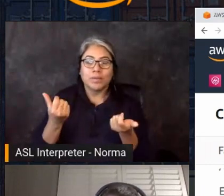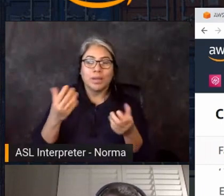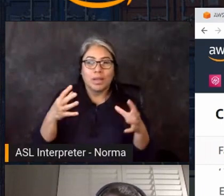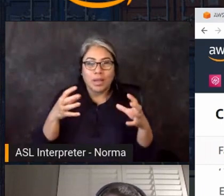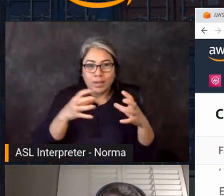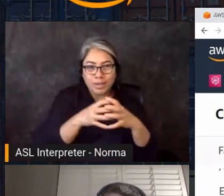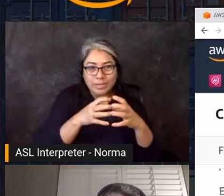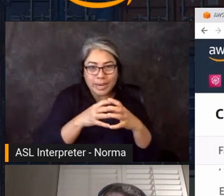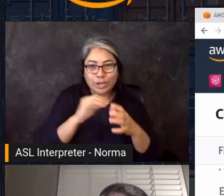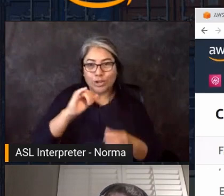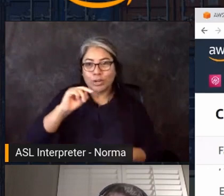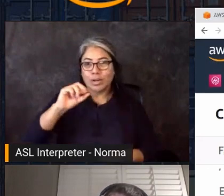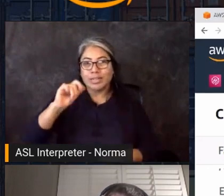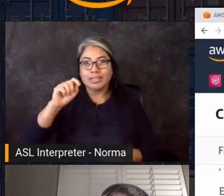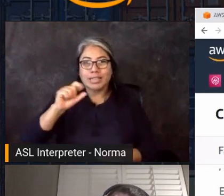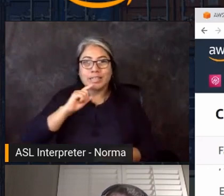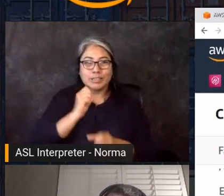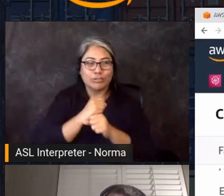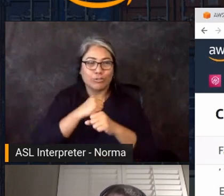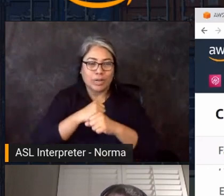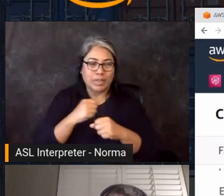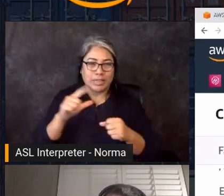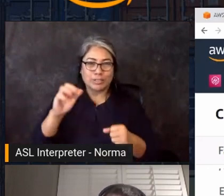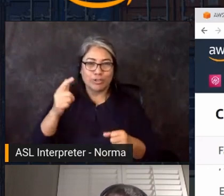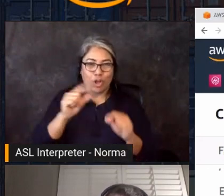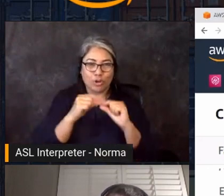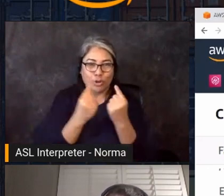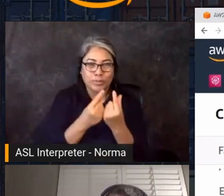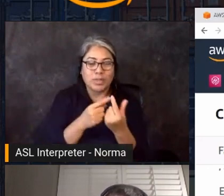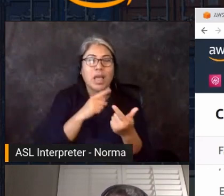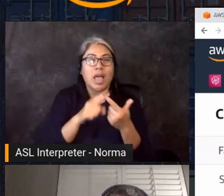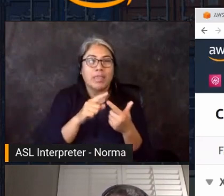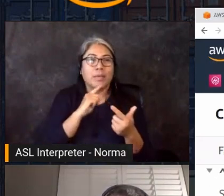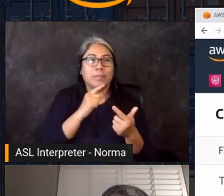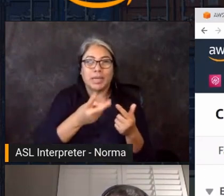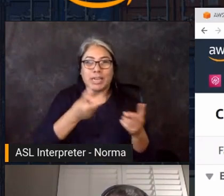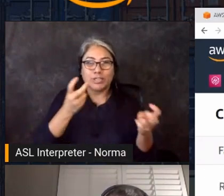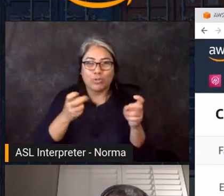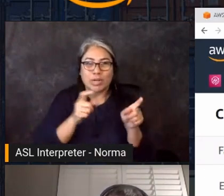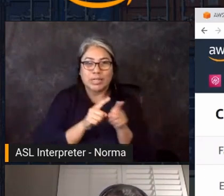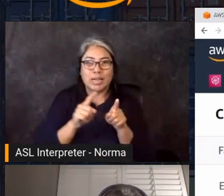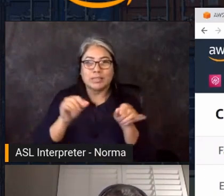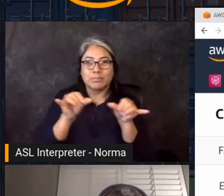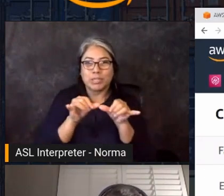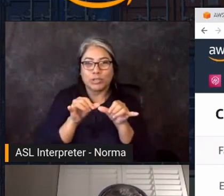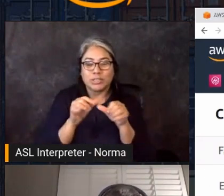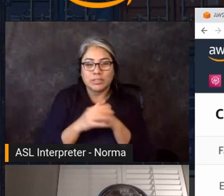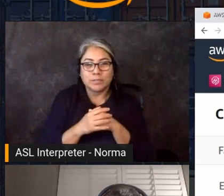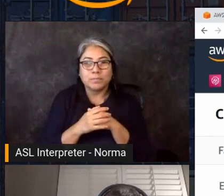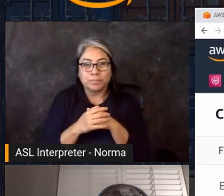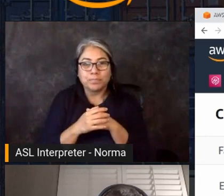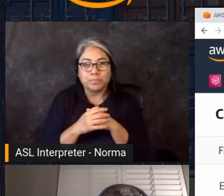Container Insights is creating these log groups, which are then being extracted out as metrics. Right.